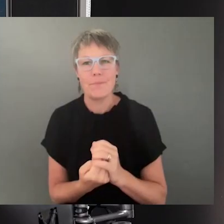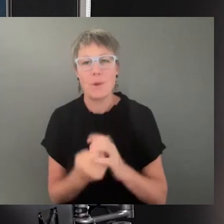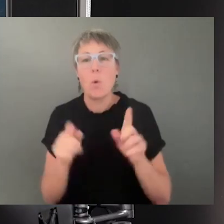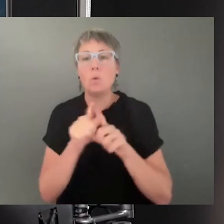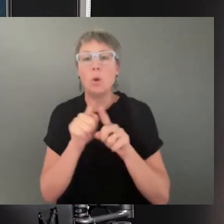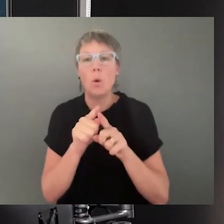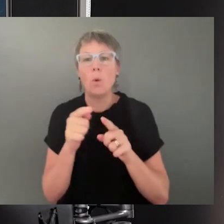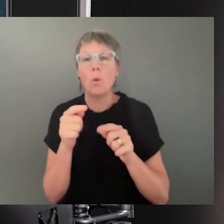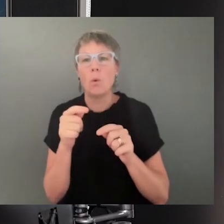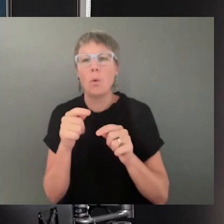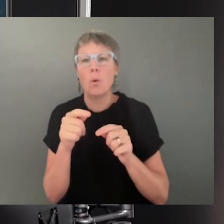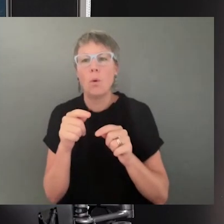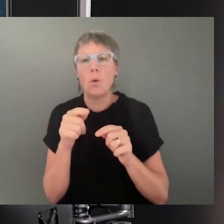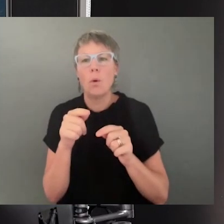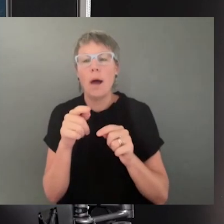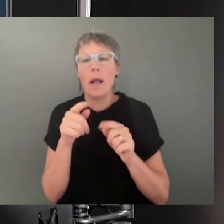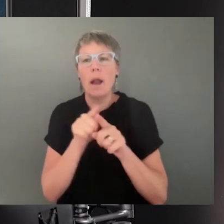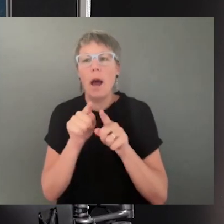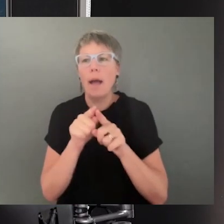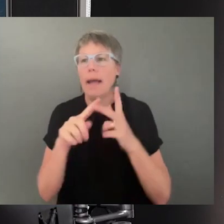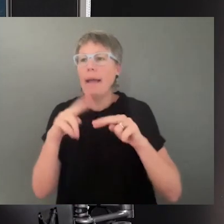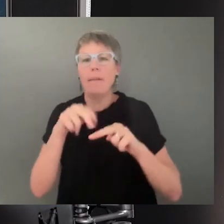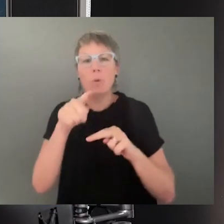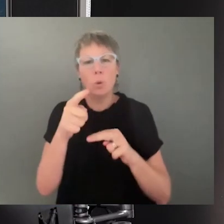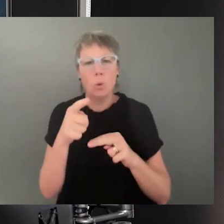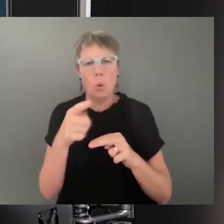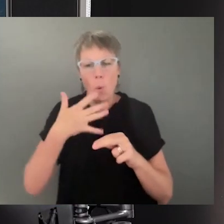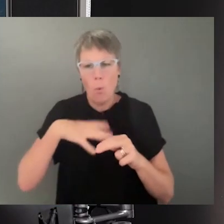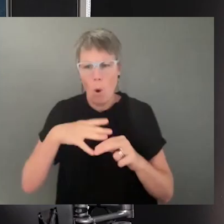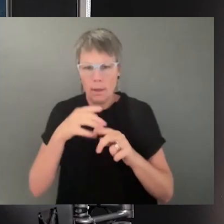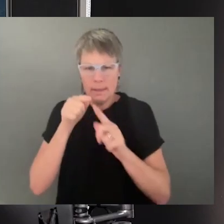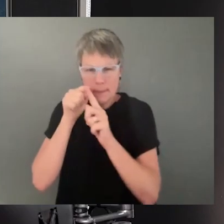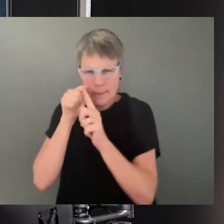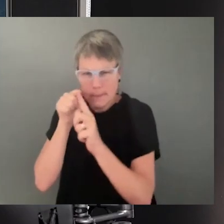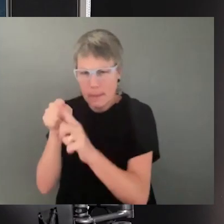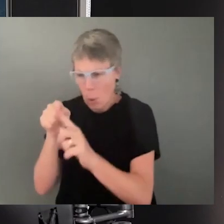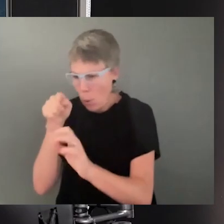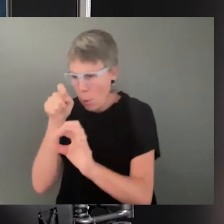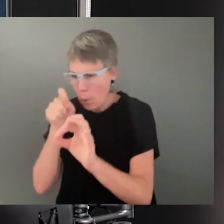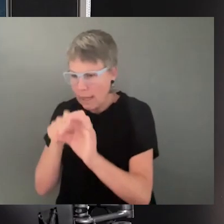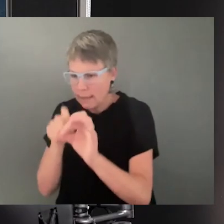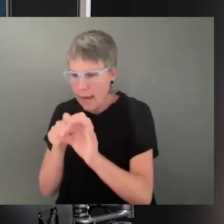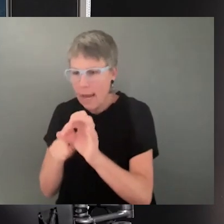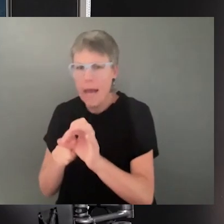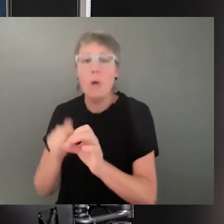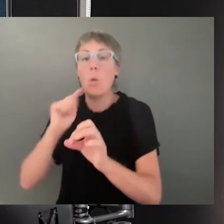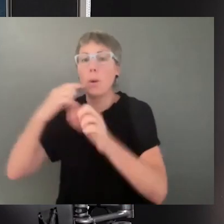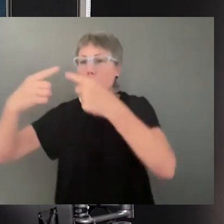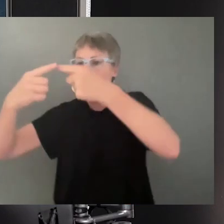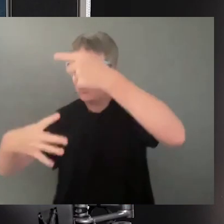film, for example, to start taking them through stories of particular areas or art forms that they may be interested in once they're